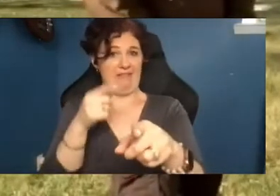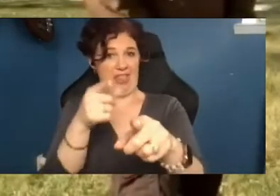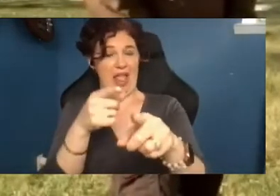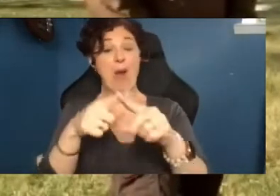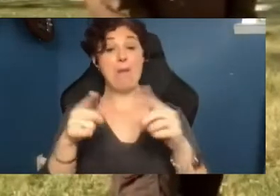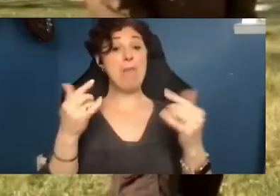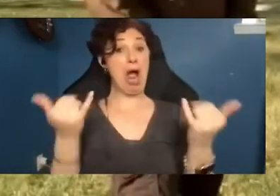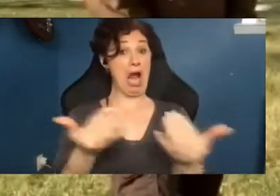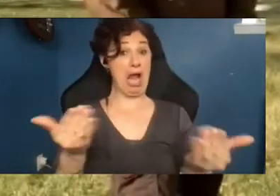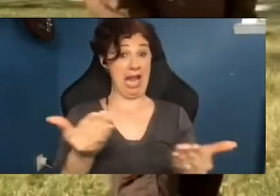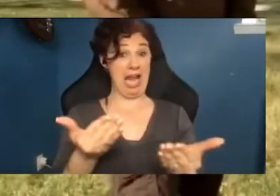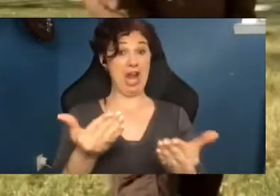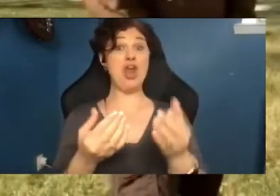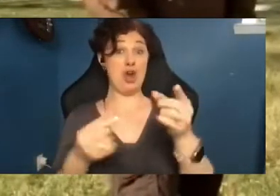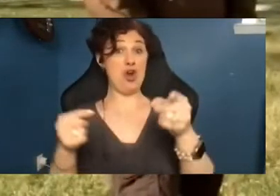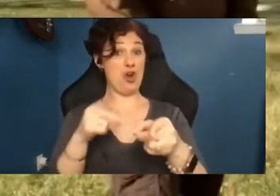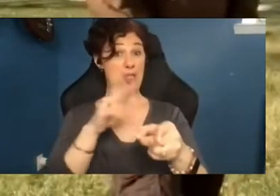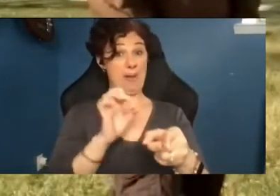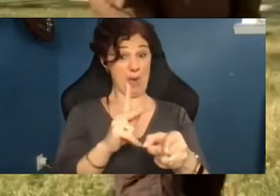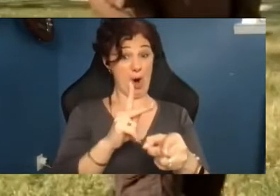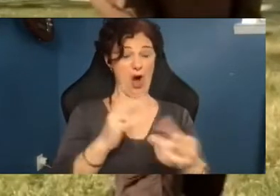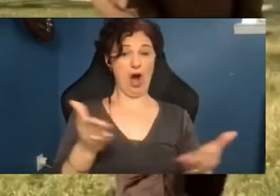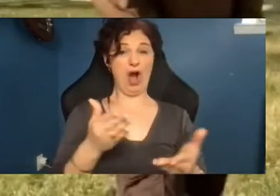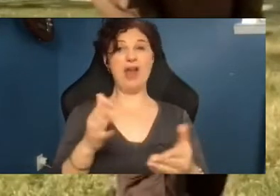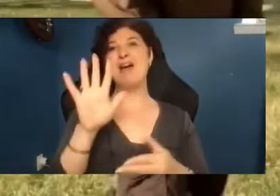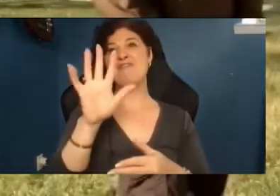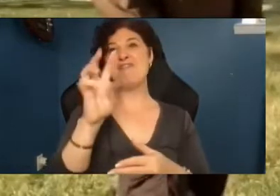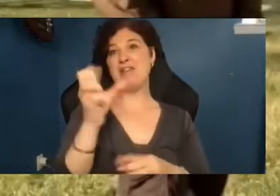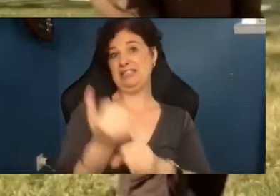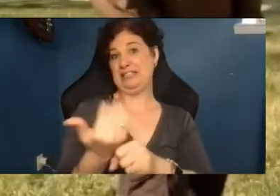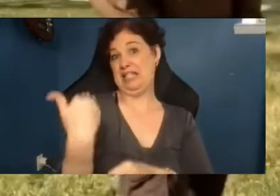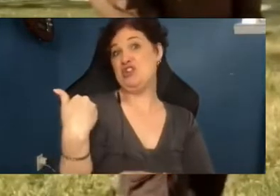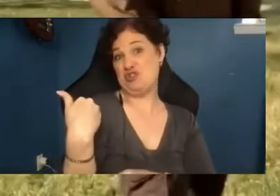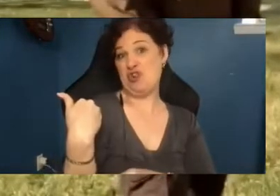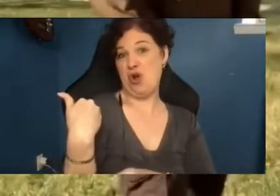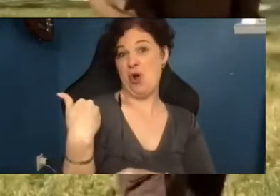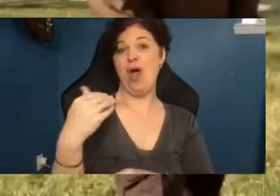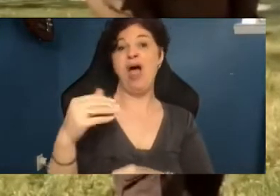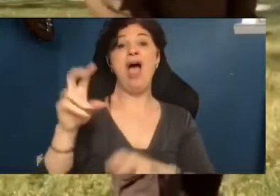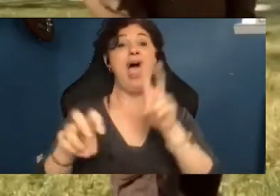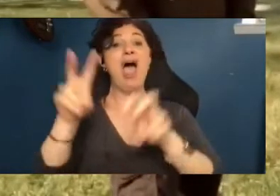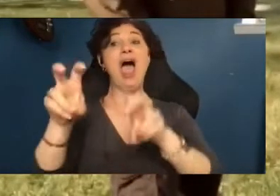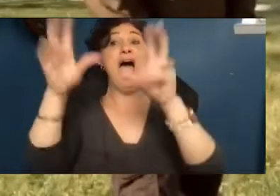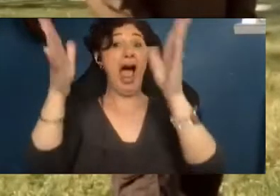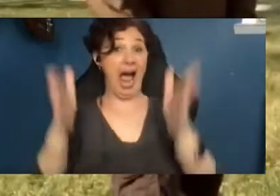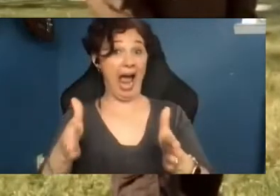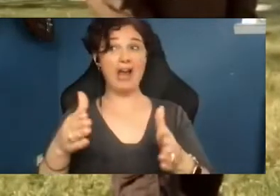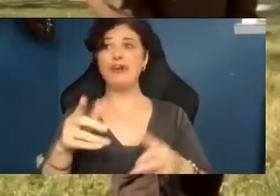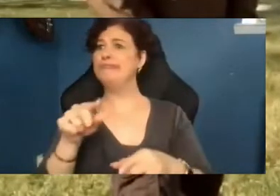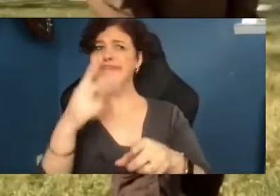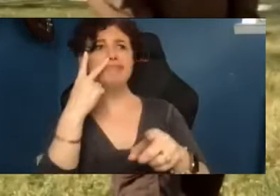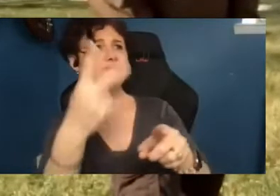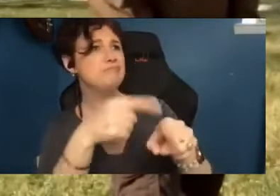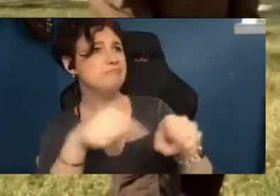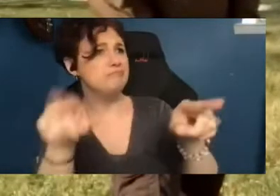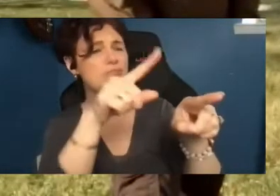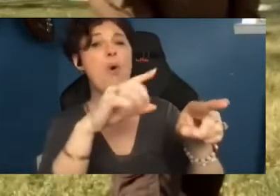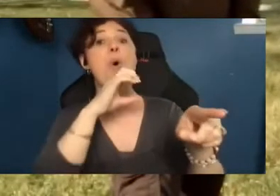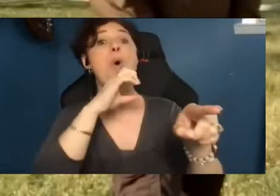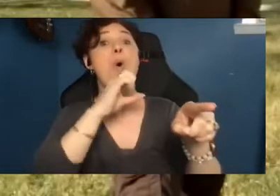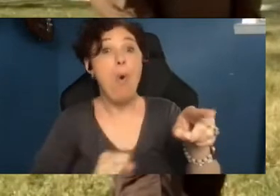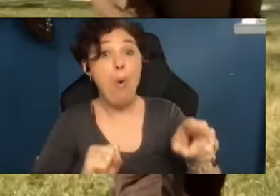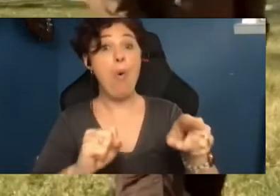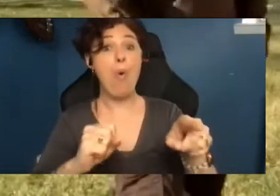right here in Spring Mountain Ranch State Park, about 5-6 years ago, a hiker by the name of Harold Larson came across an even older